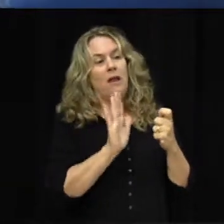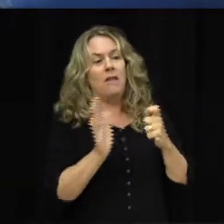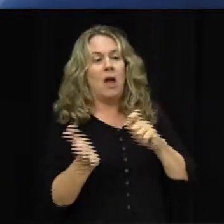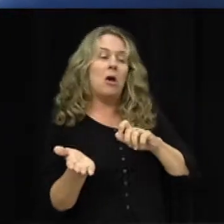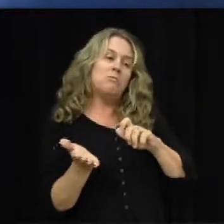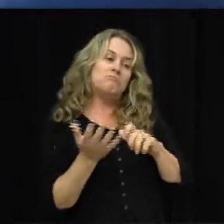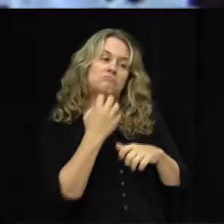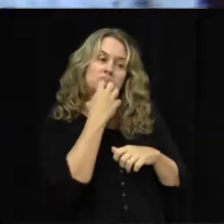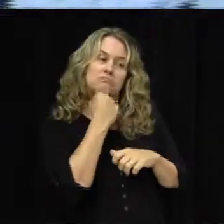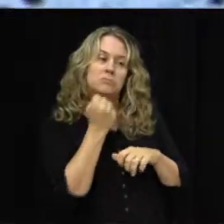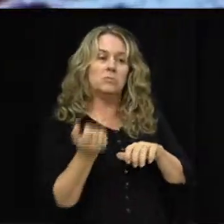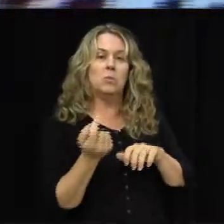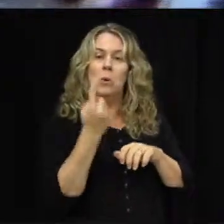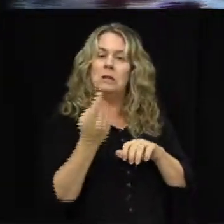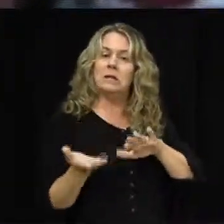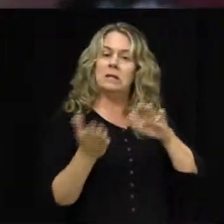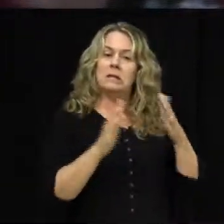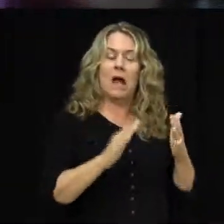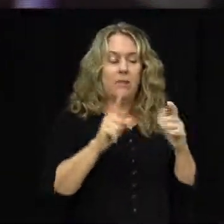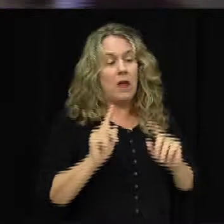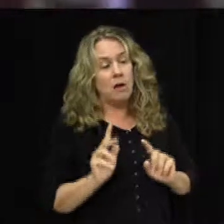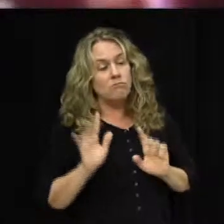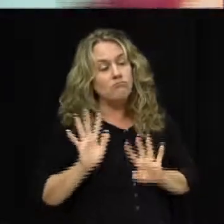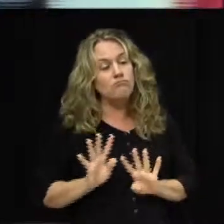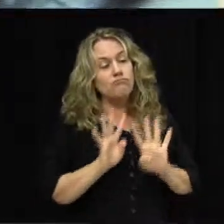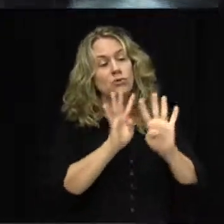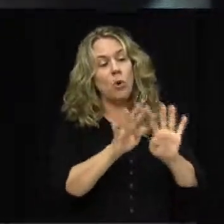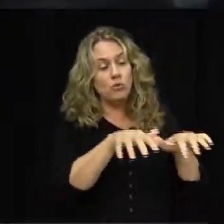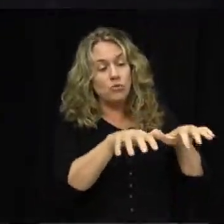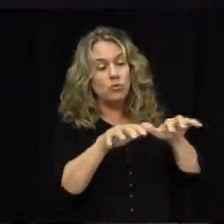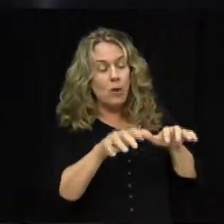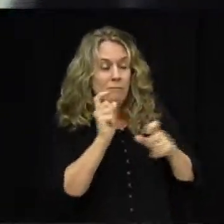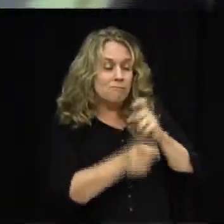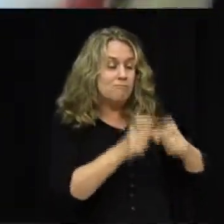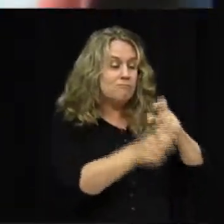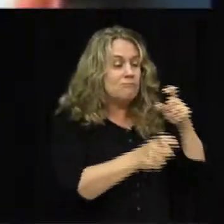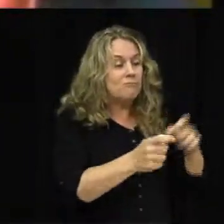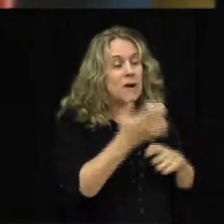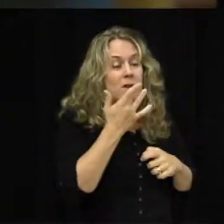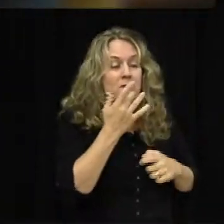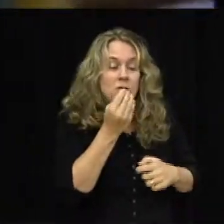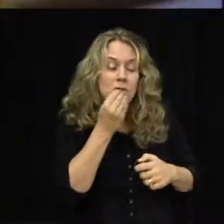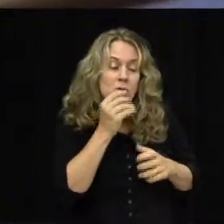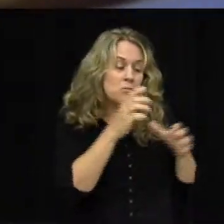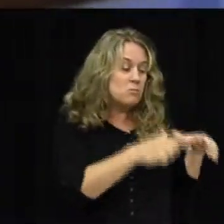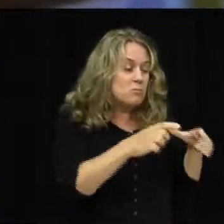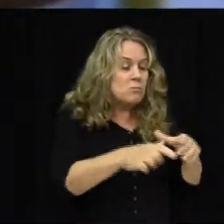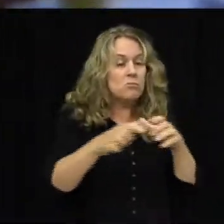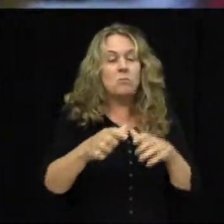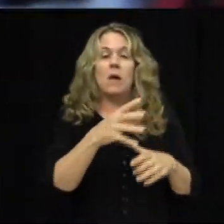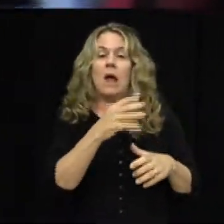lost ones, and they go to their graves and give them a lot of their